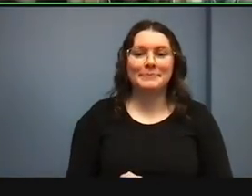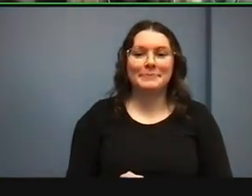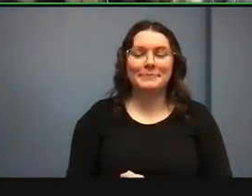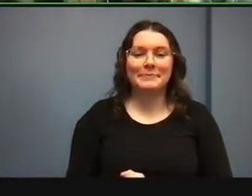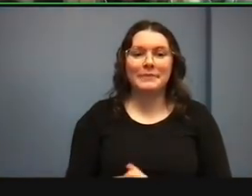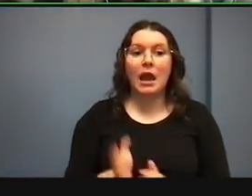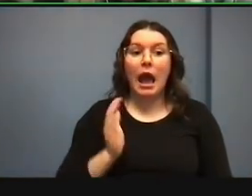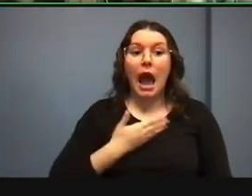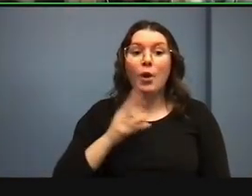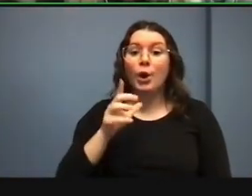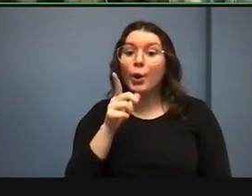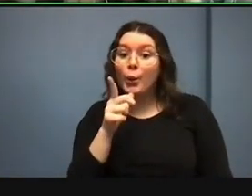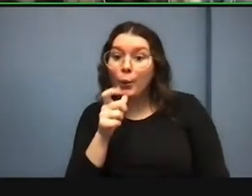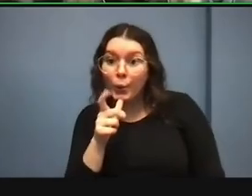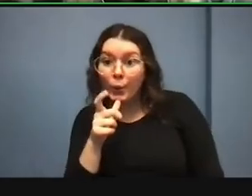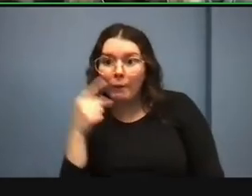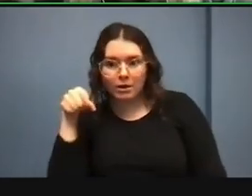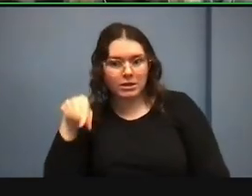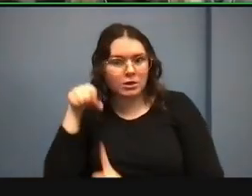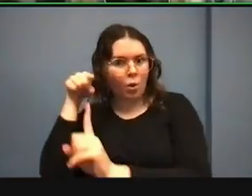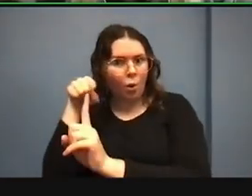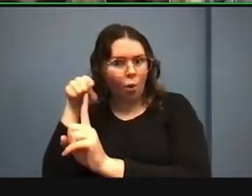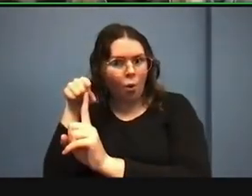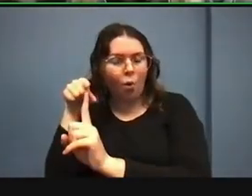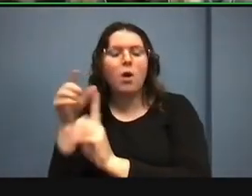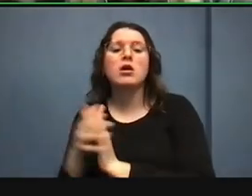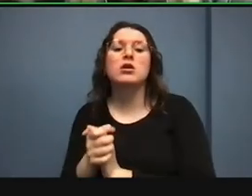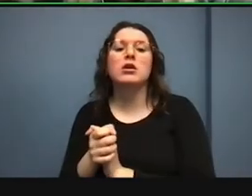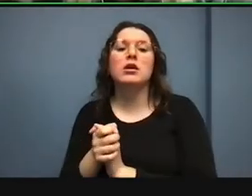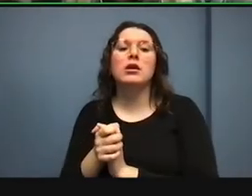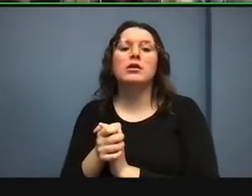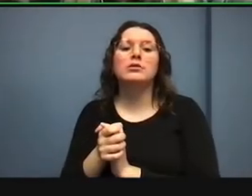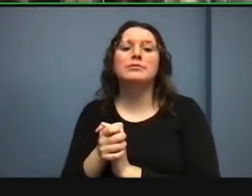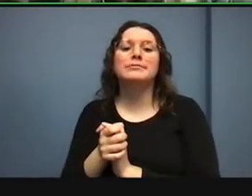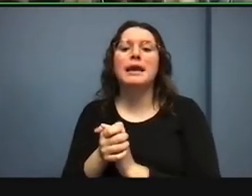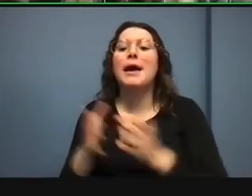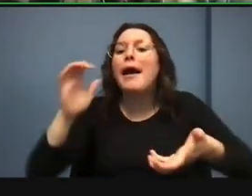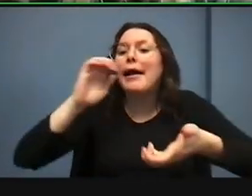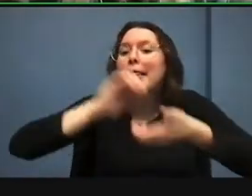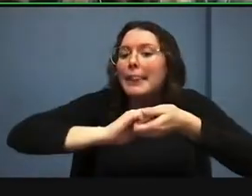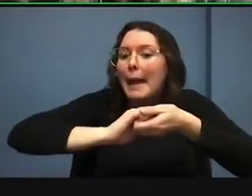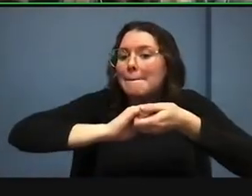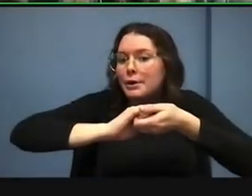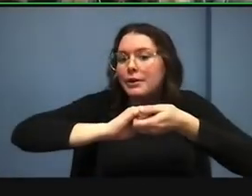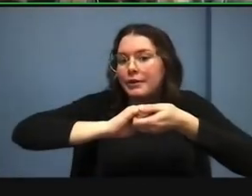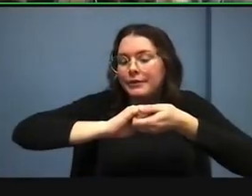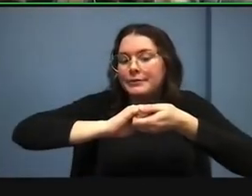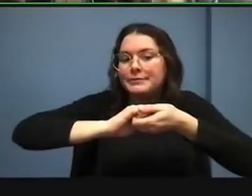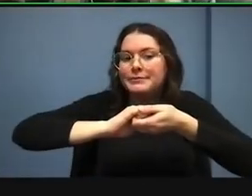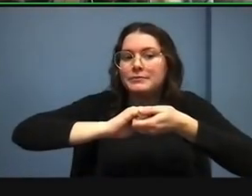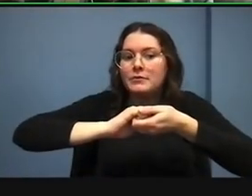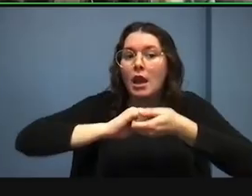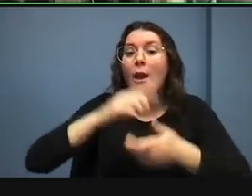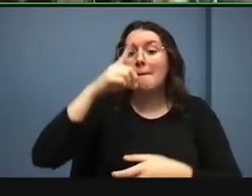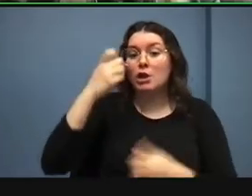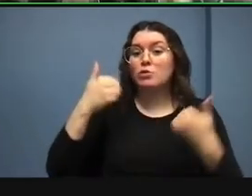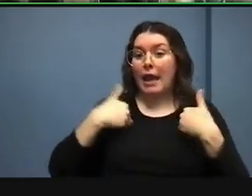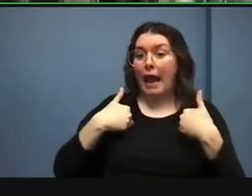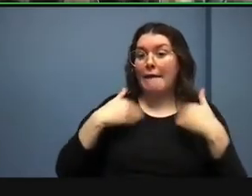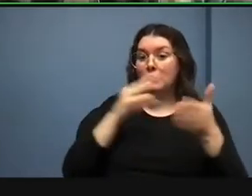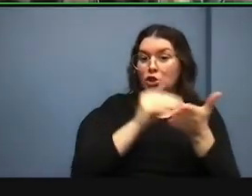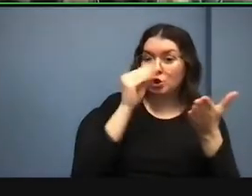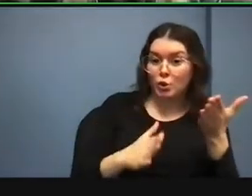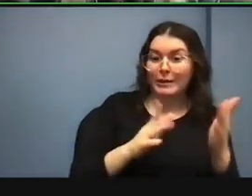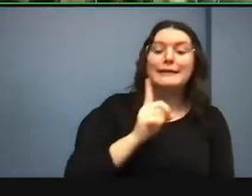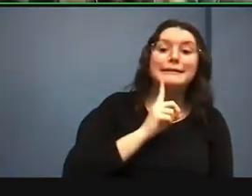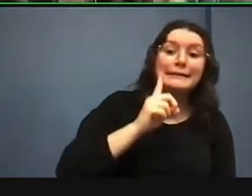Our who for this goal is going to be actually a collaborative effort. Because we have a student that's